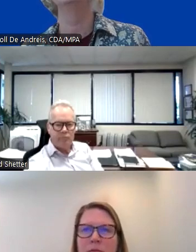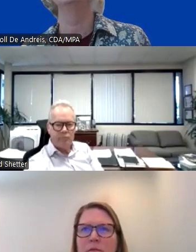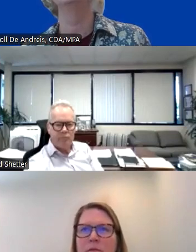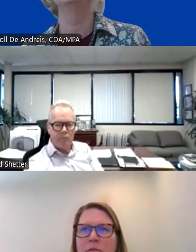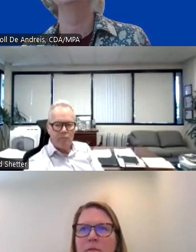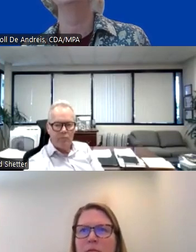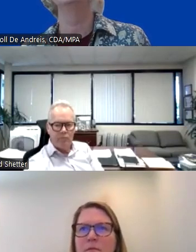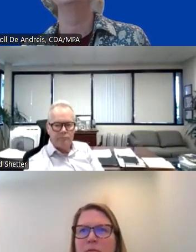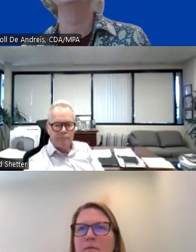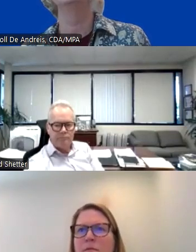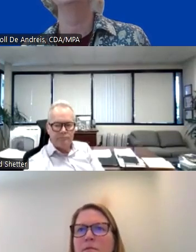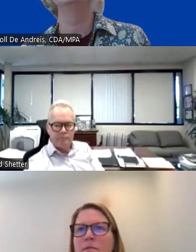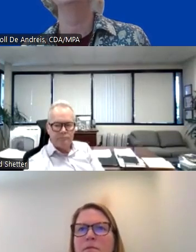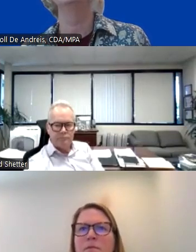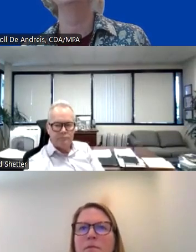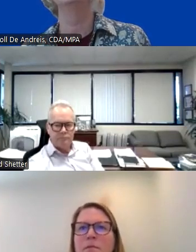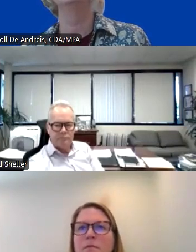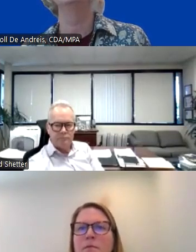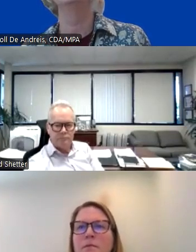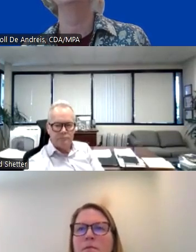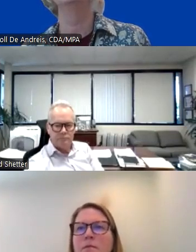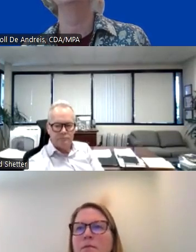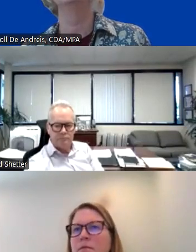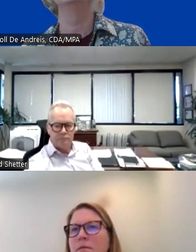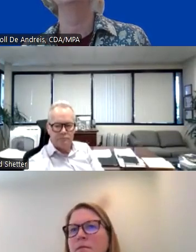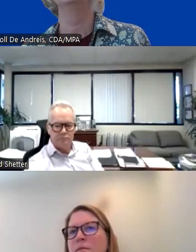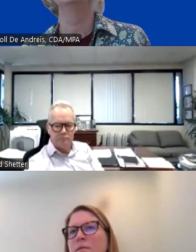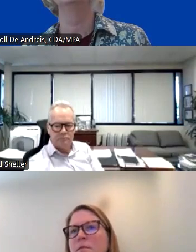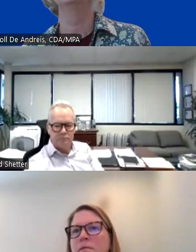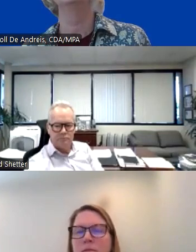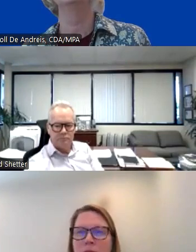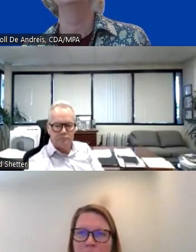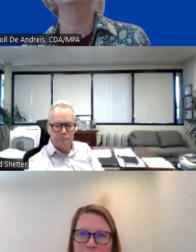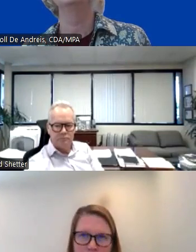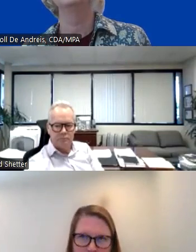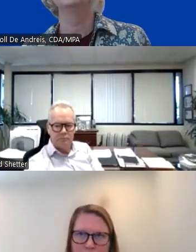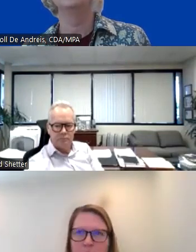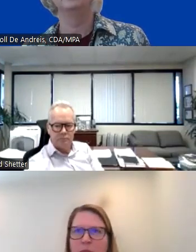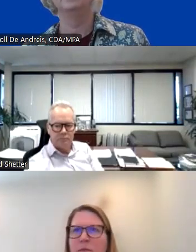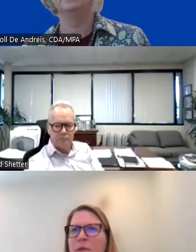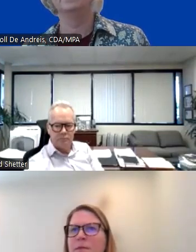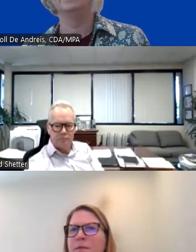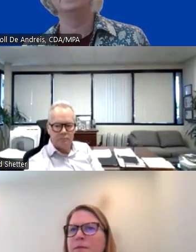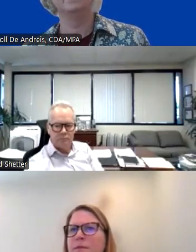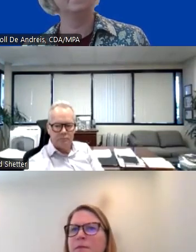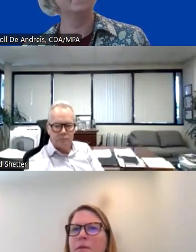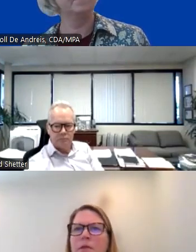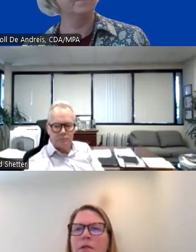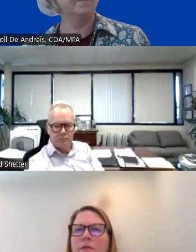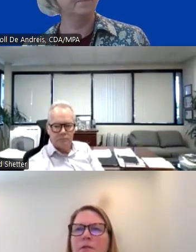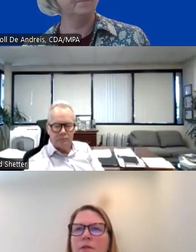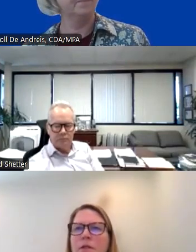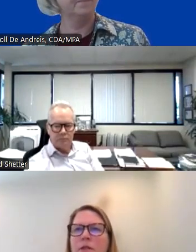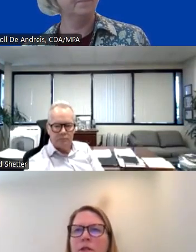don't know where to go, and they need to be welcomed with open arms when they finally reach out and